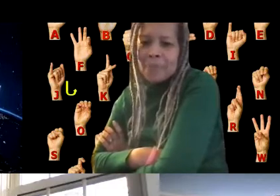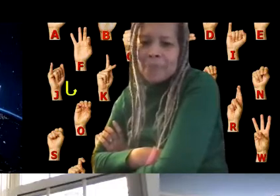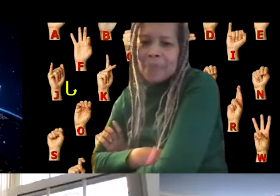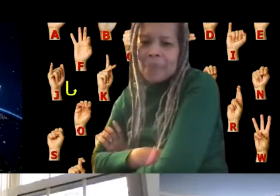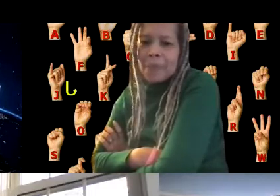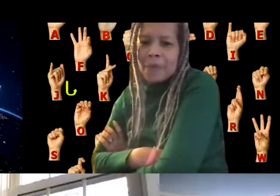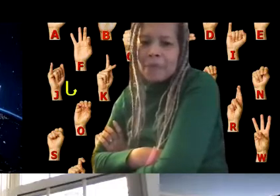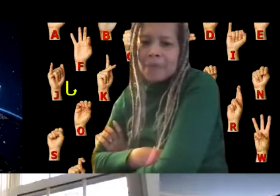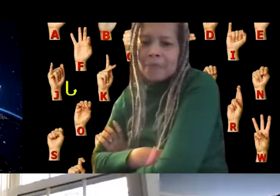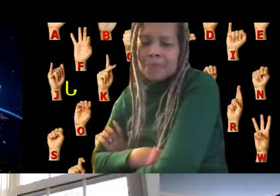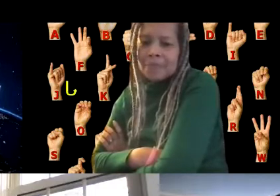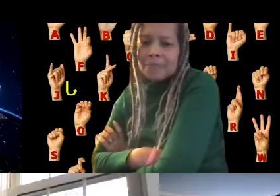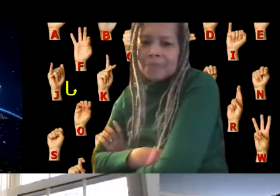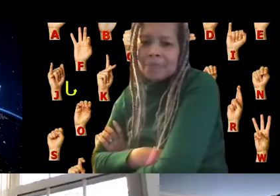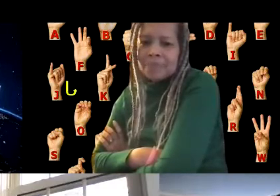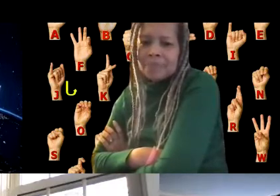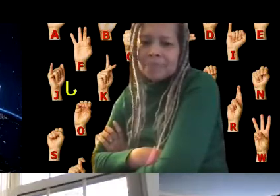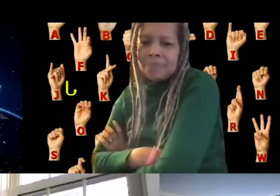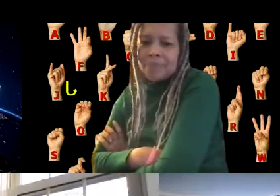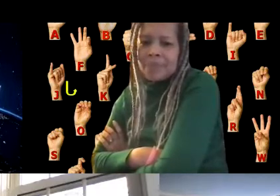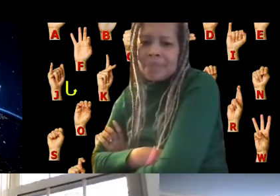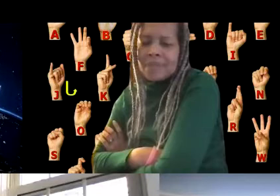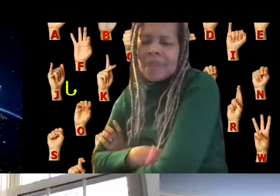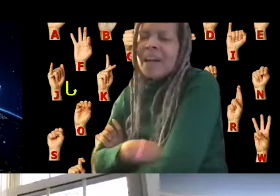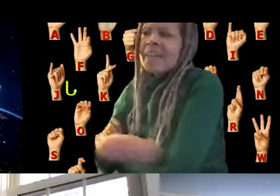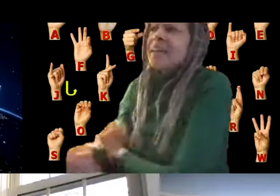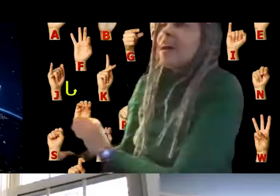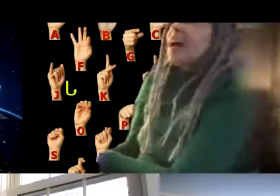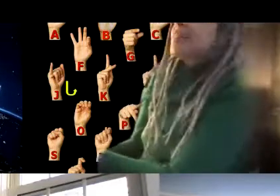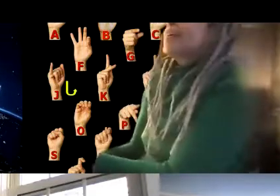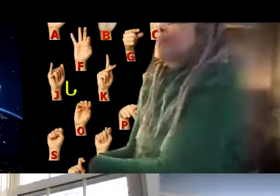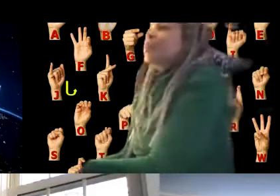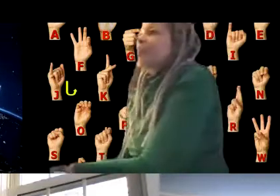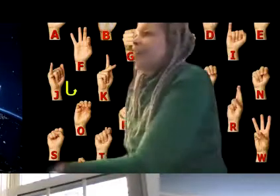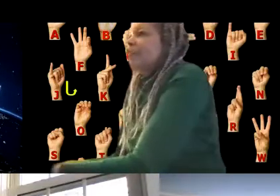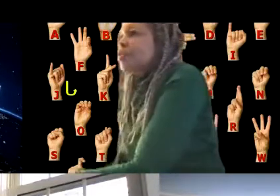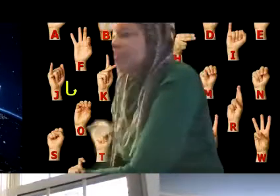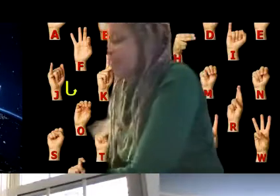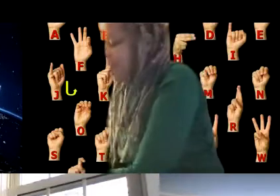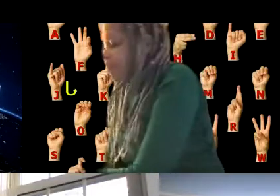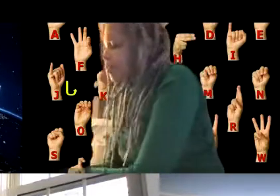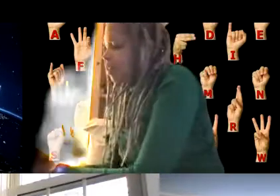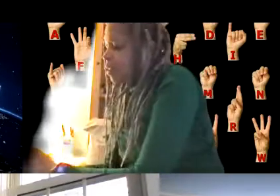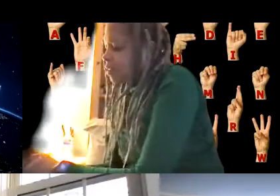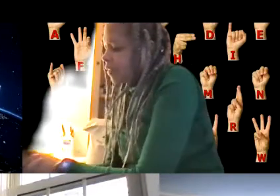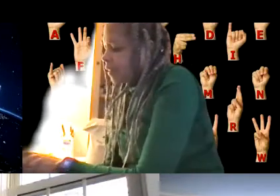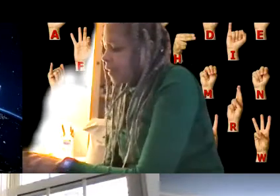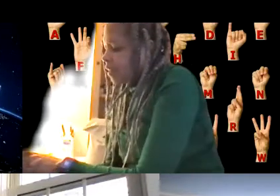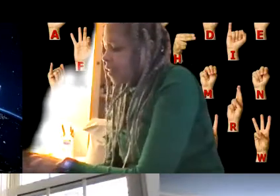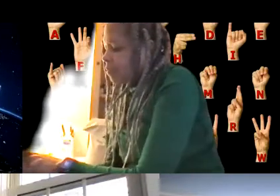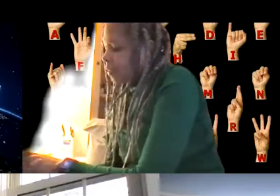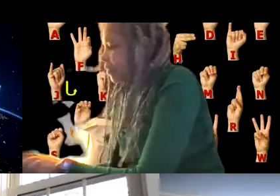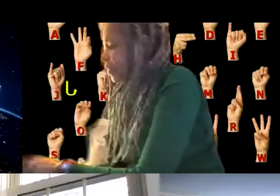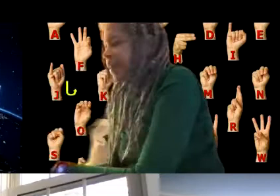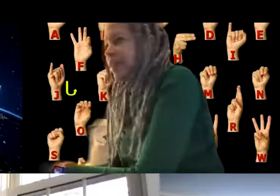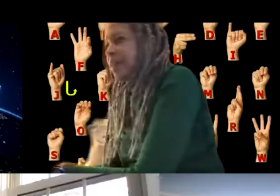on a daily basis. It's been eye-opening. And I think that one of the interesting things I wrote on LinkedIn